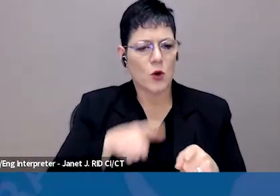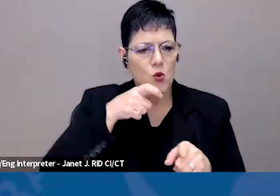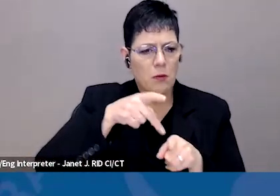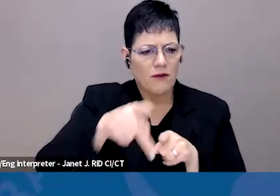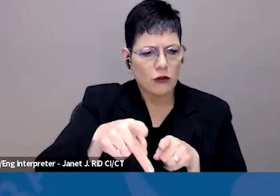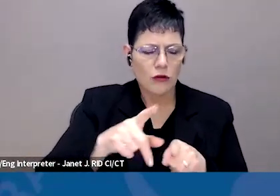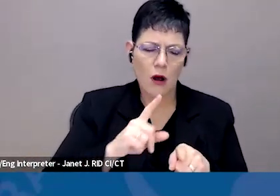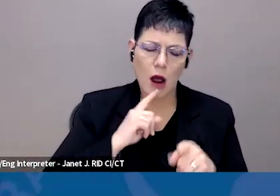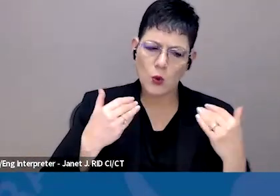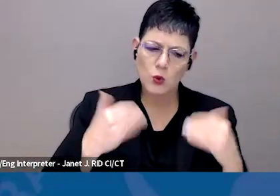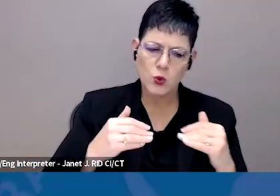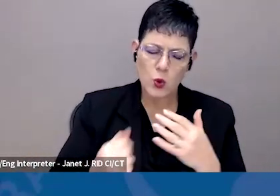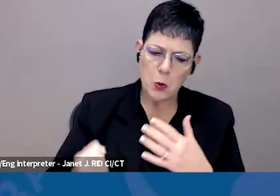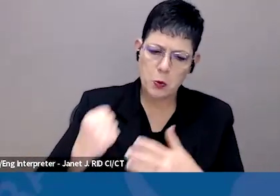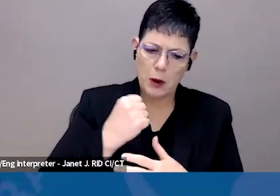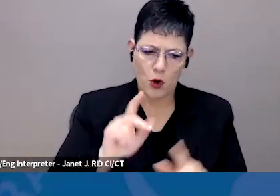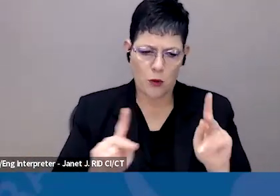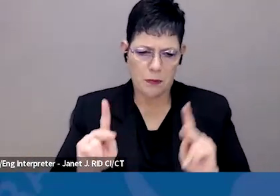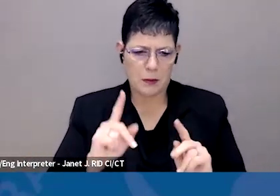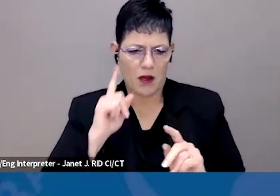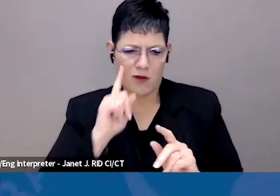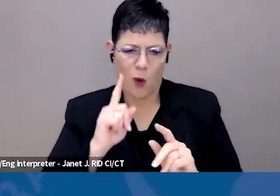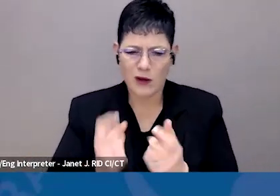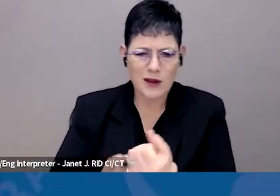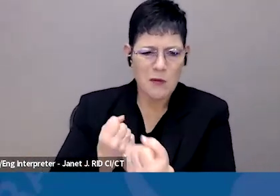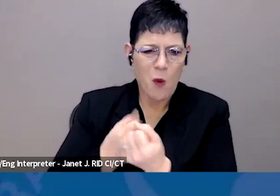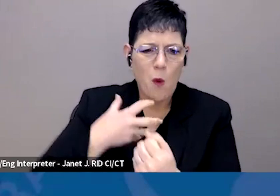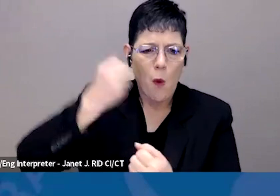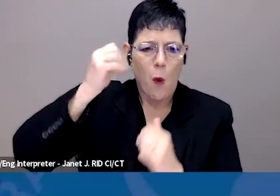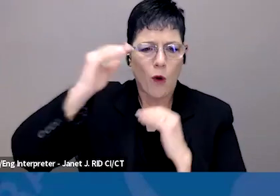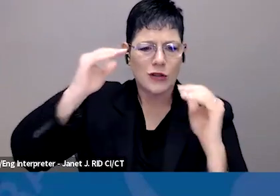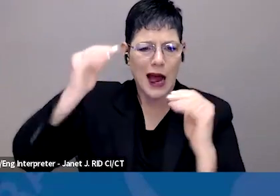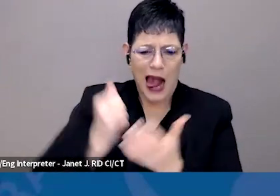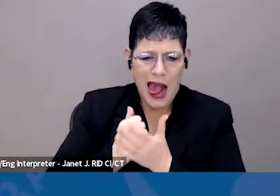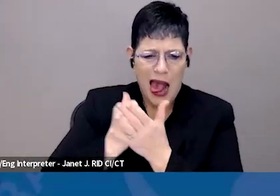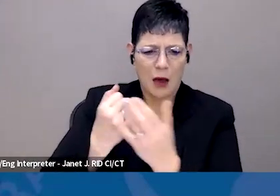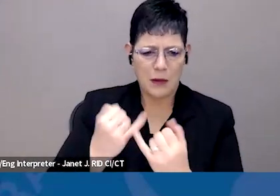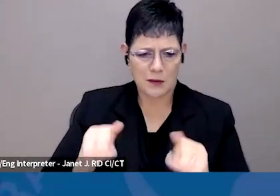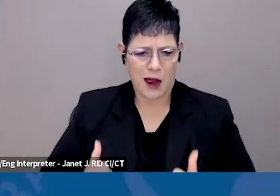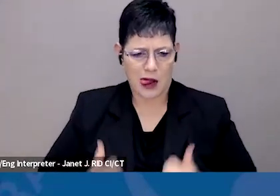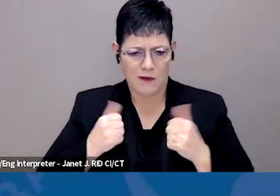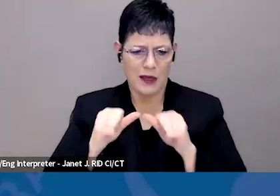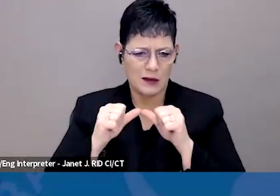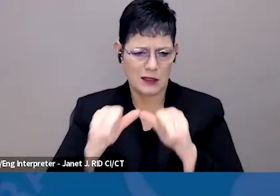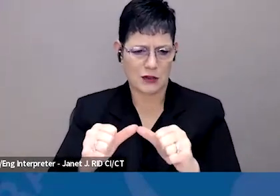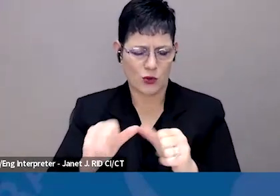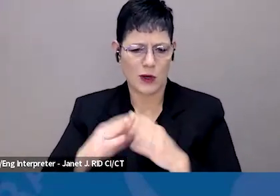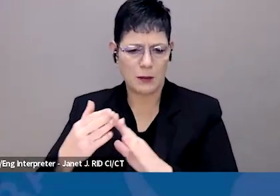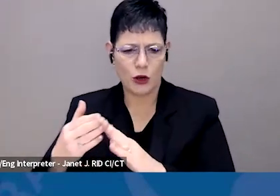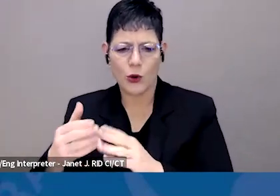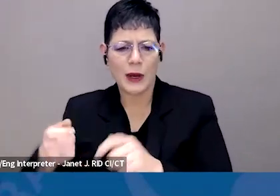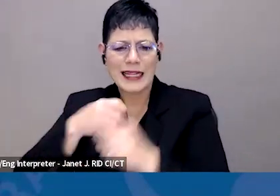the key to enabling people with disabilities and older adults live as an independent life in the community rather than in